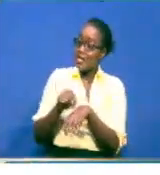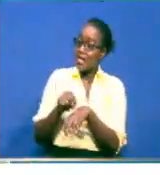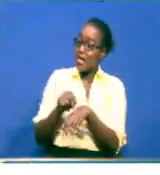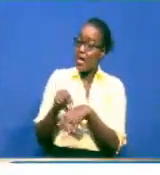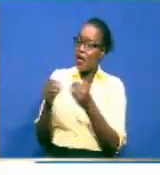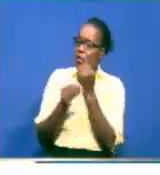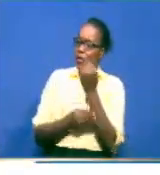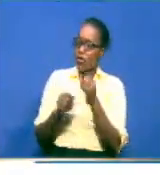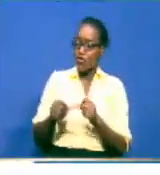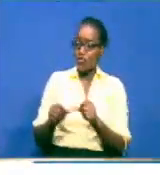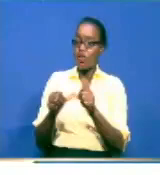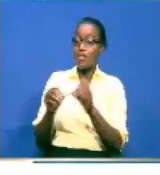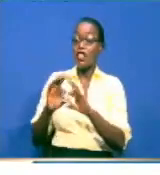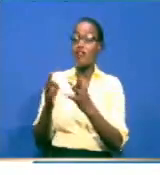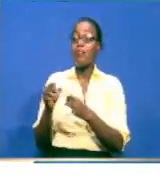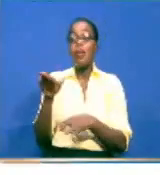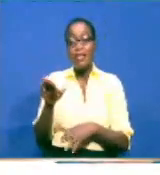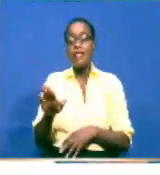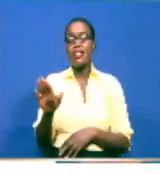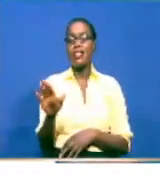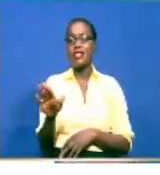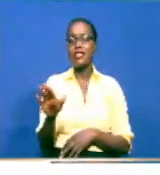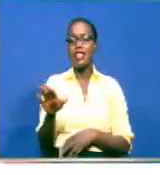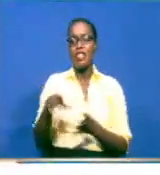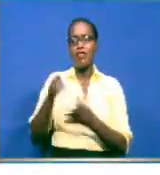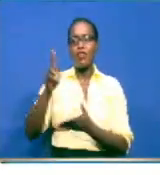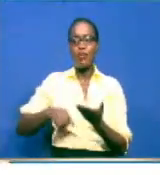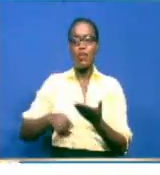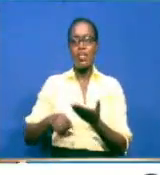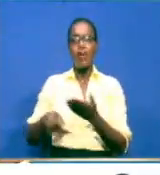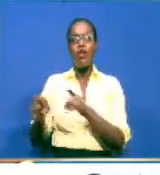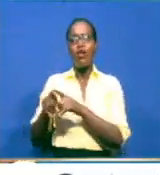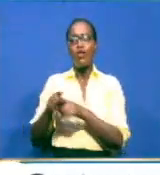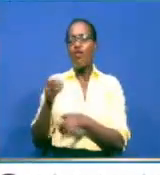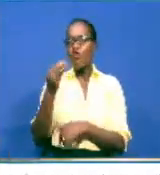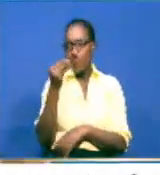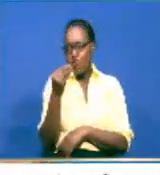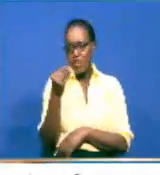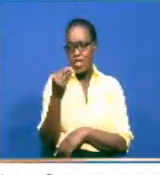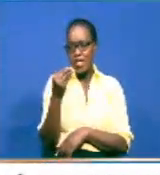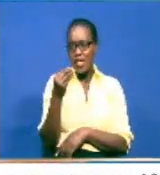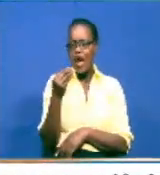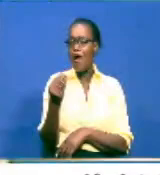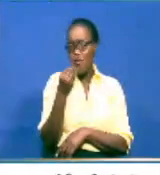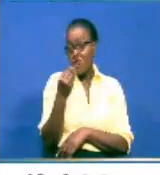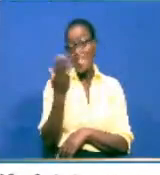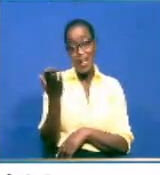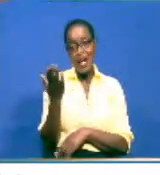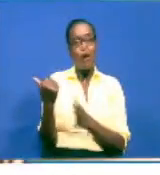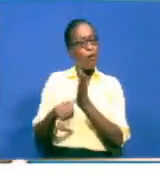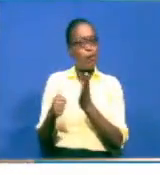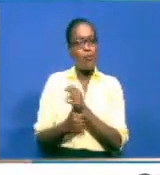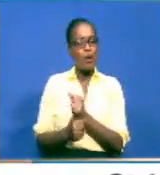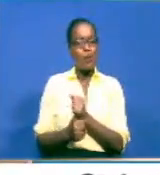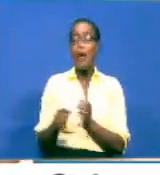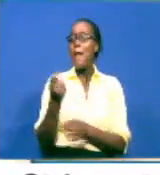know, continues in their families. Mm-hmm. And you'll find that even getting food has always been a problem. Mm-hmm. Getting medication